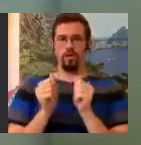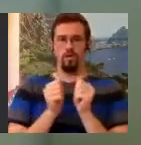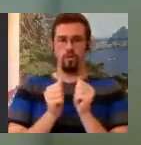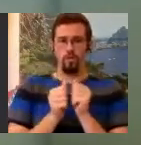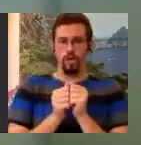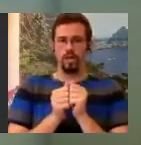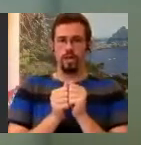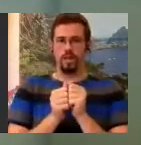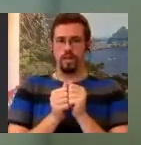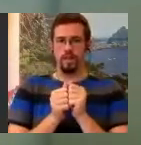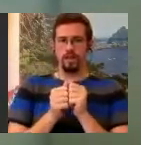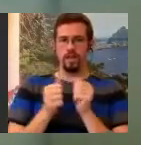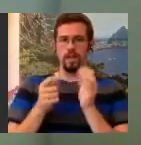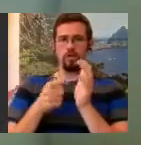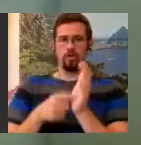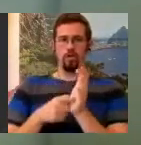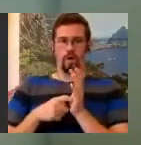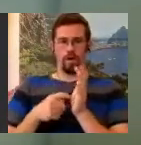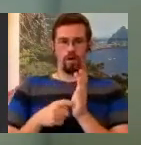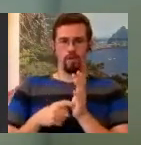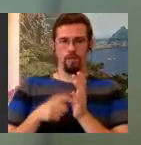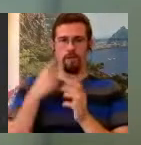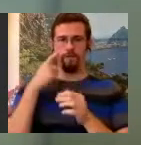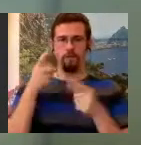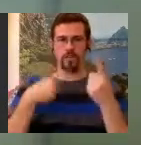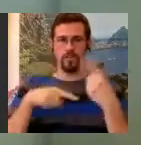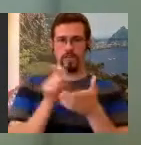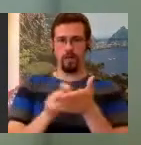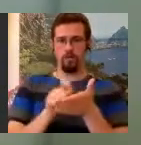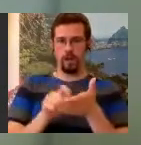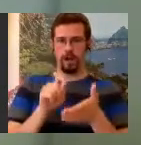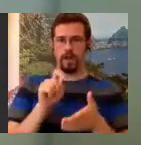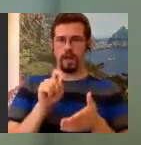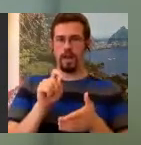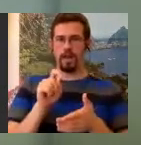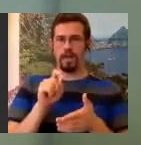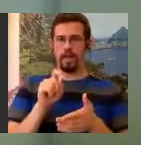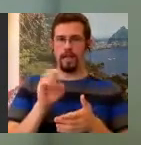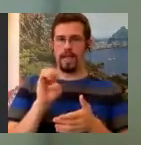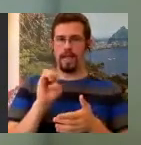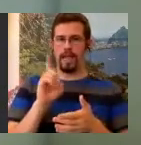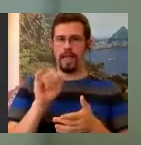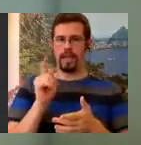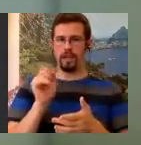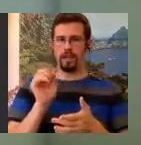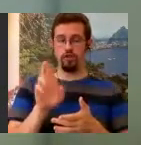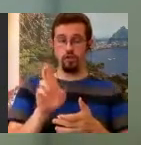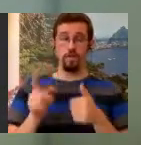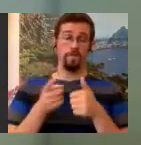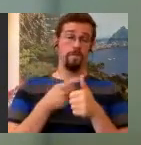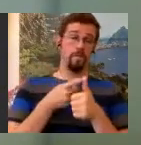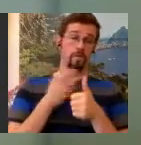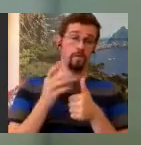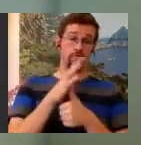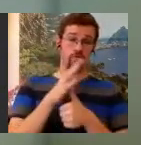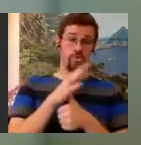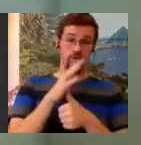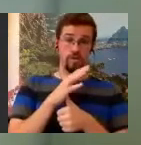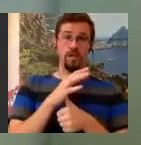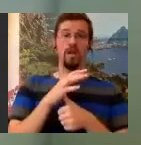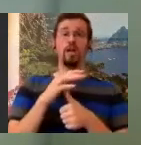any SignWriting digital editor, which is first of all to provide an engine just